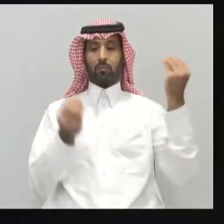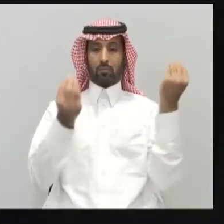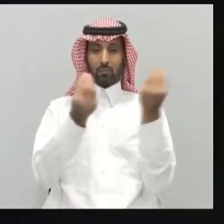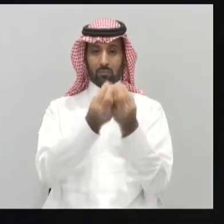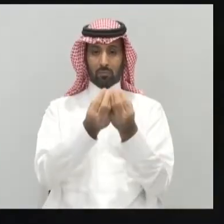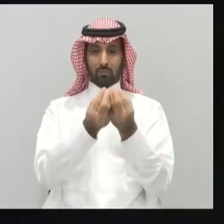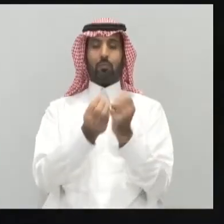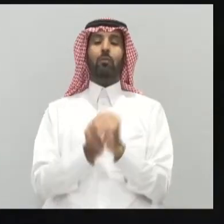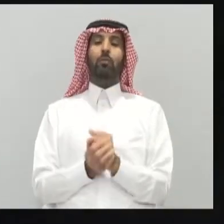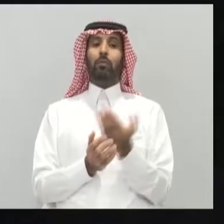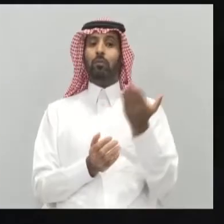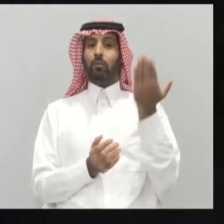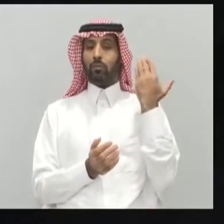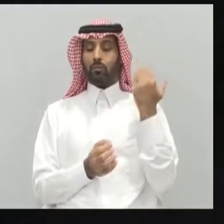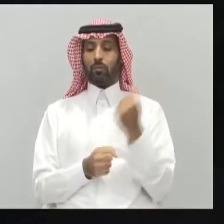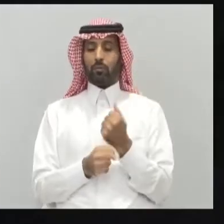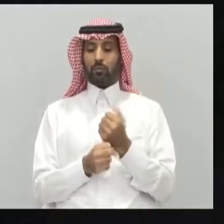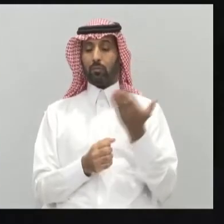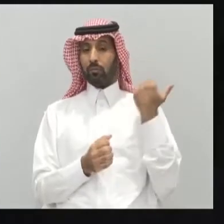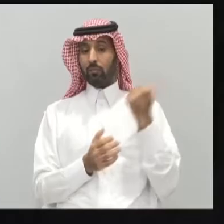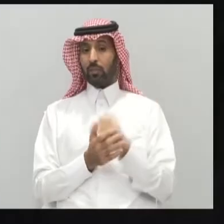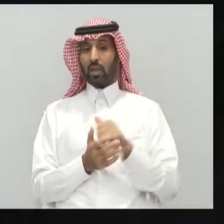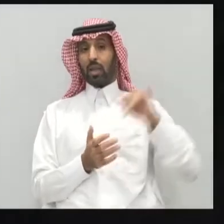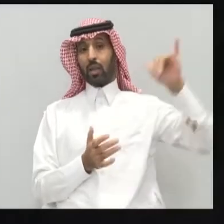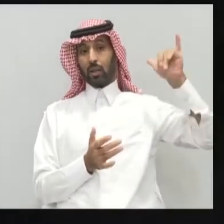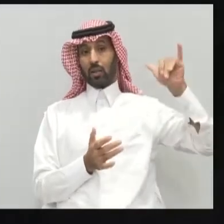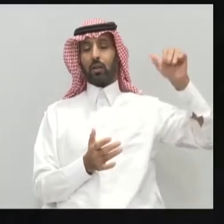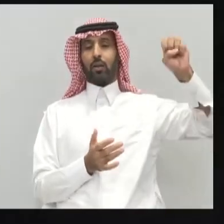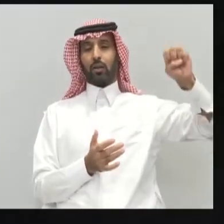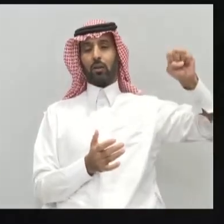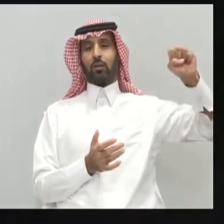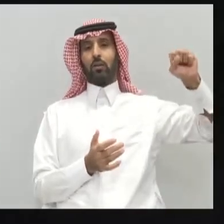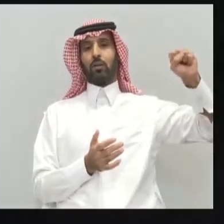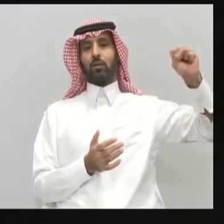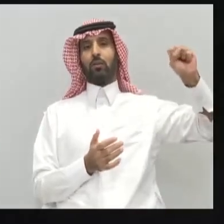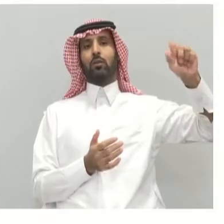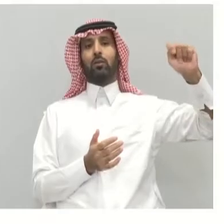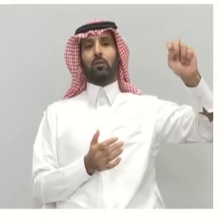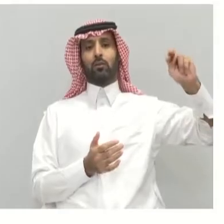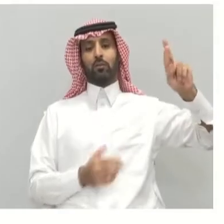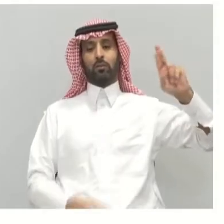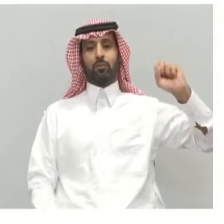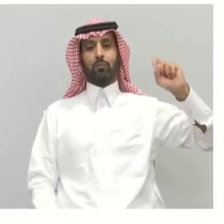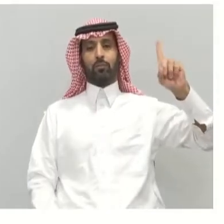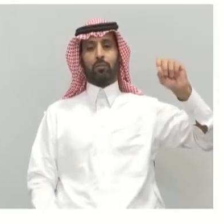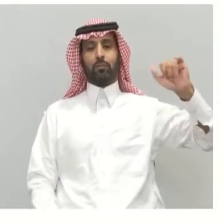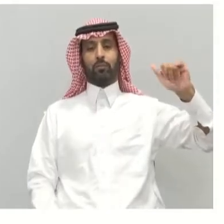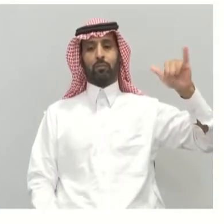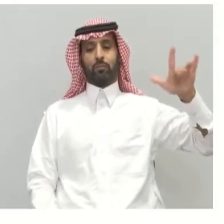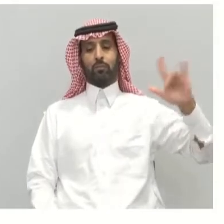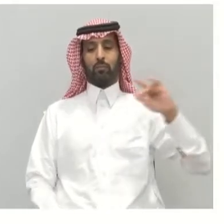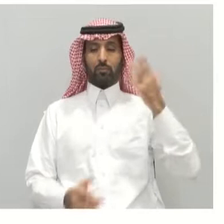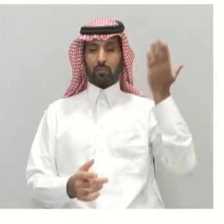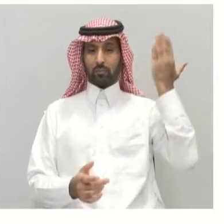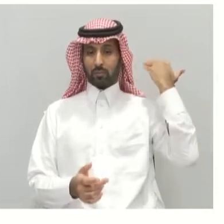past. Yesterday also, you can say yesterday or yesterday morning, the day